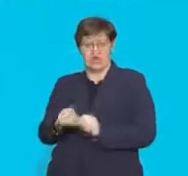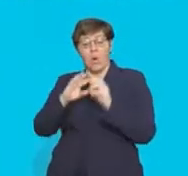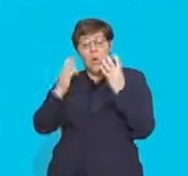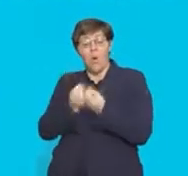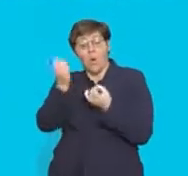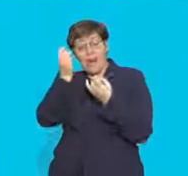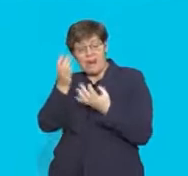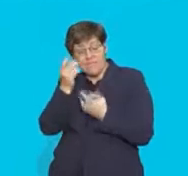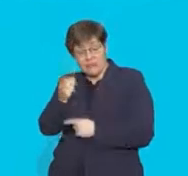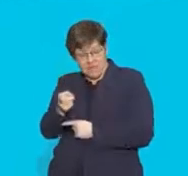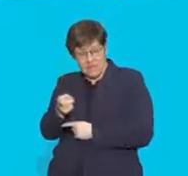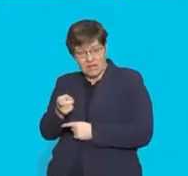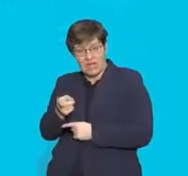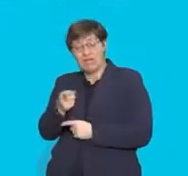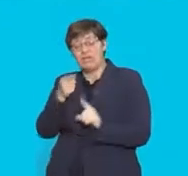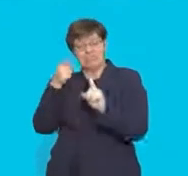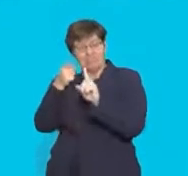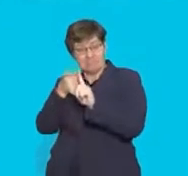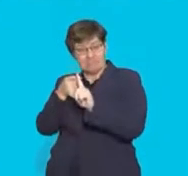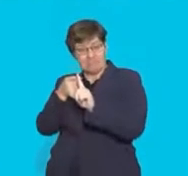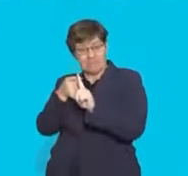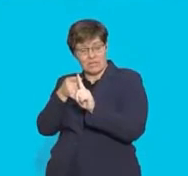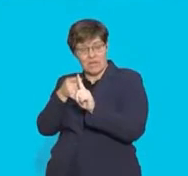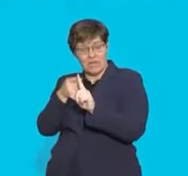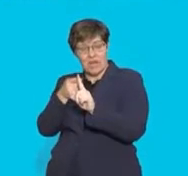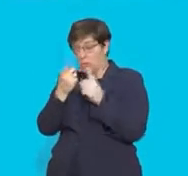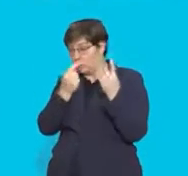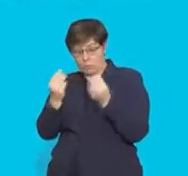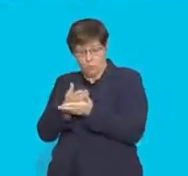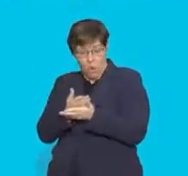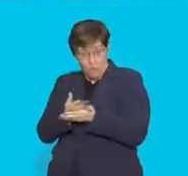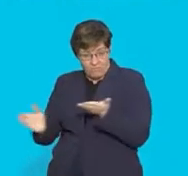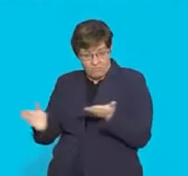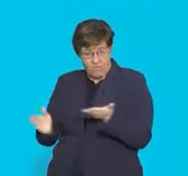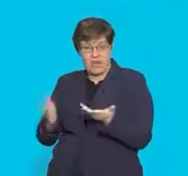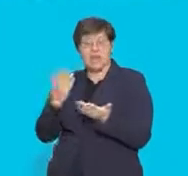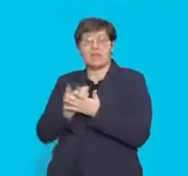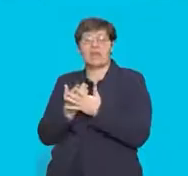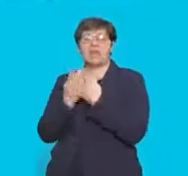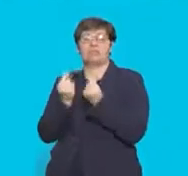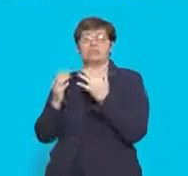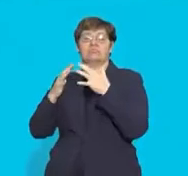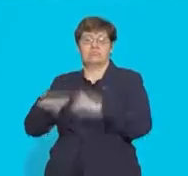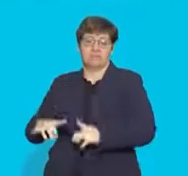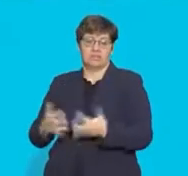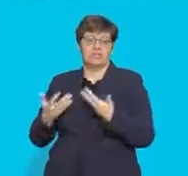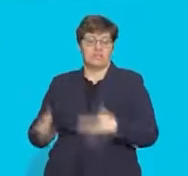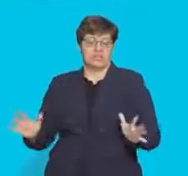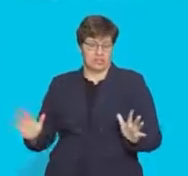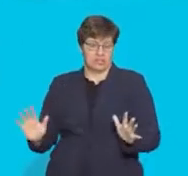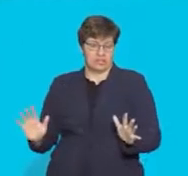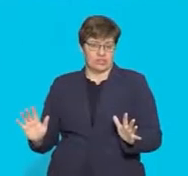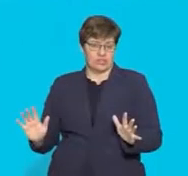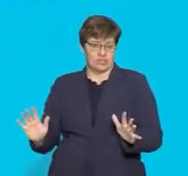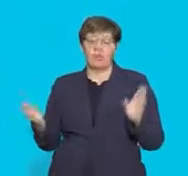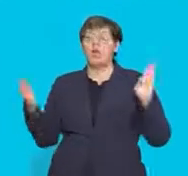it serves a particular purpose, and then, yes, it self-destructs. You'll notice